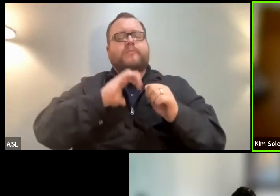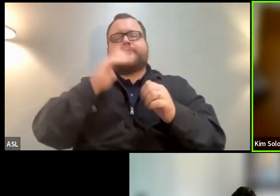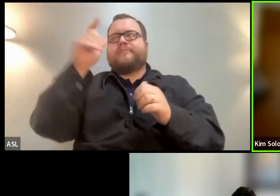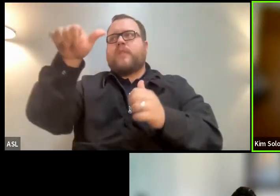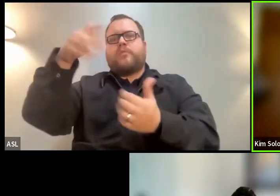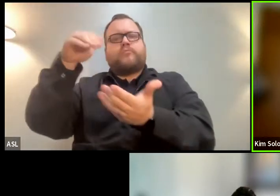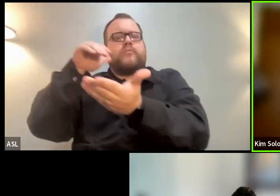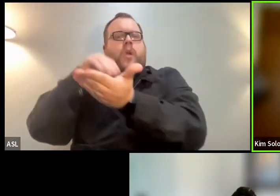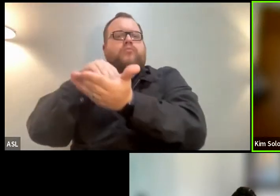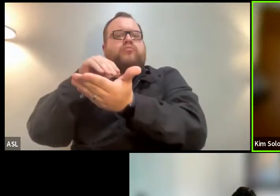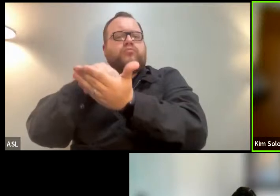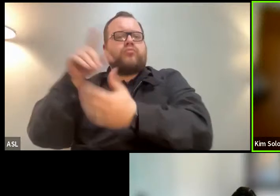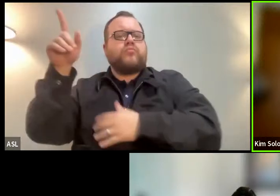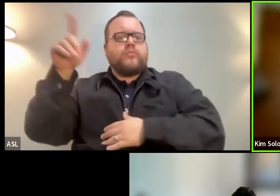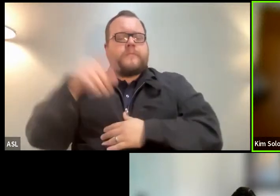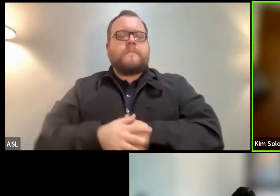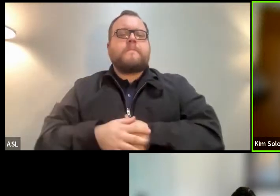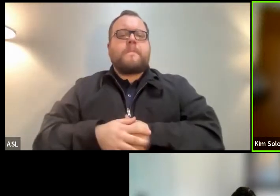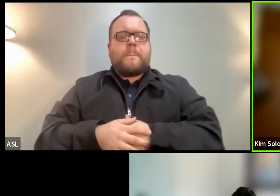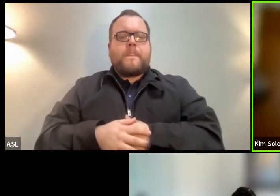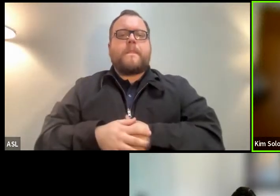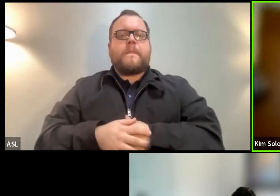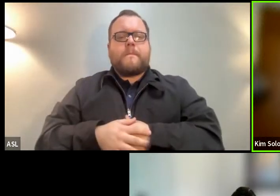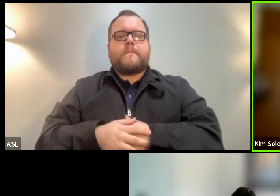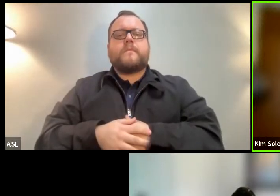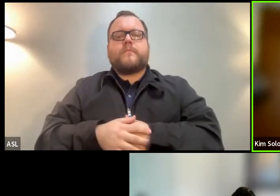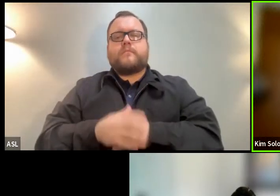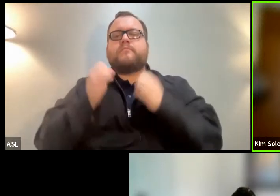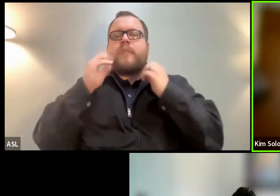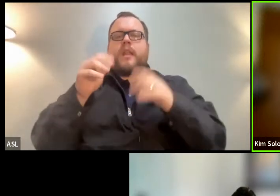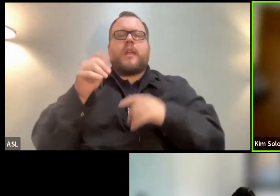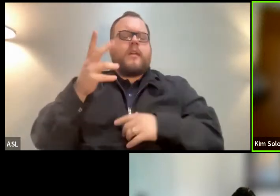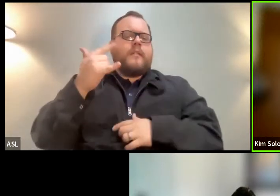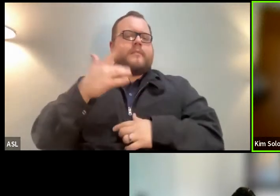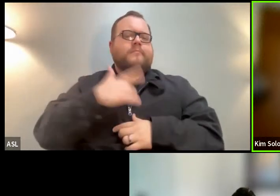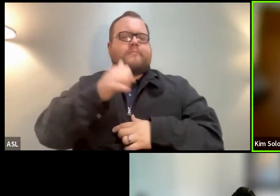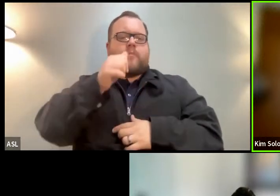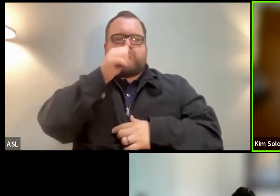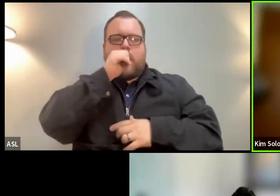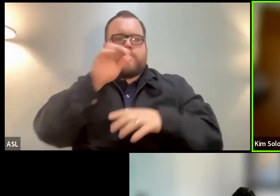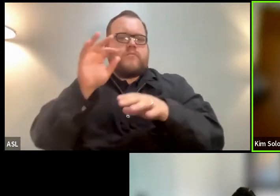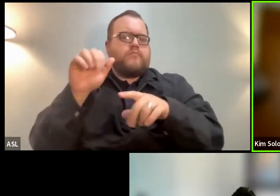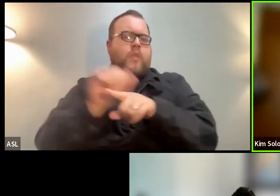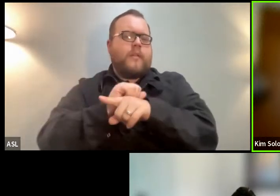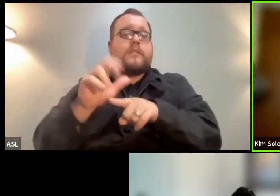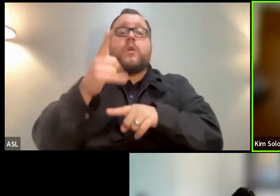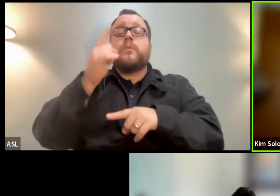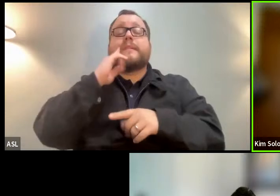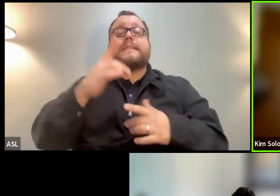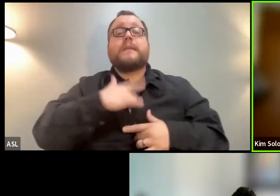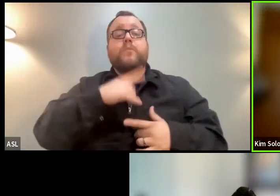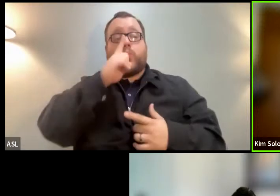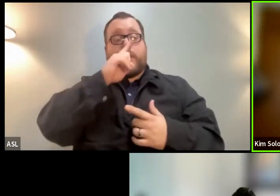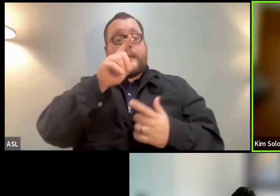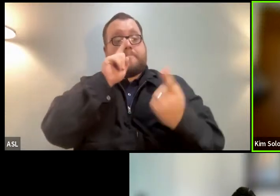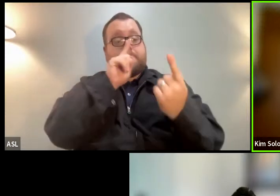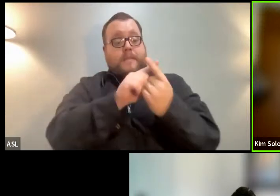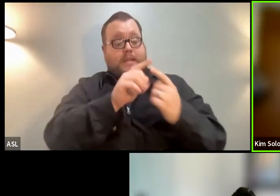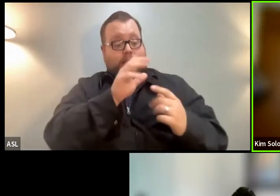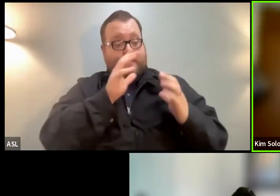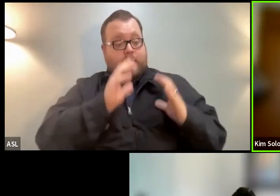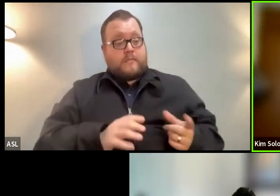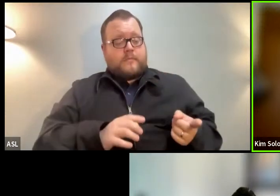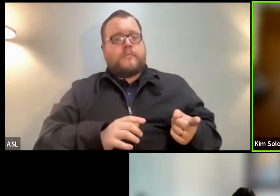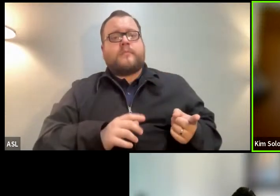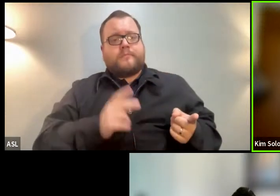who are not part of the OHSU system, so private practices. It's more about, we meet a client and we see them, and then